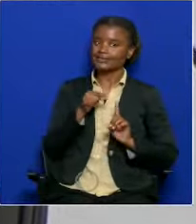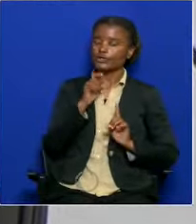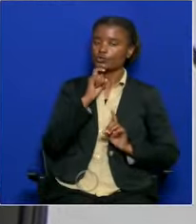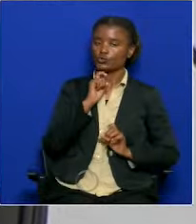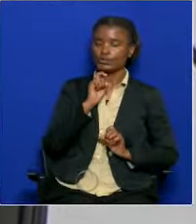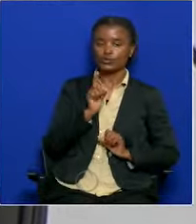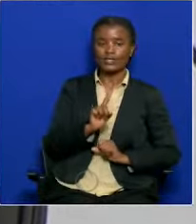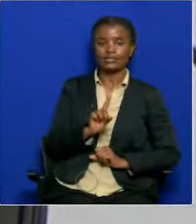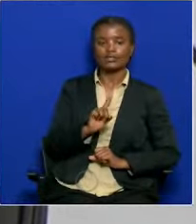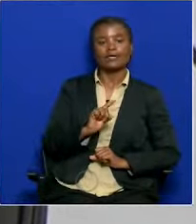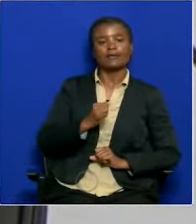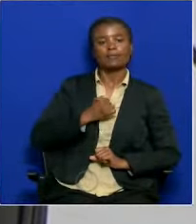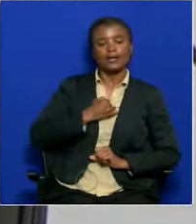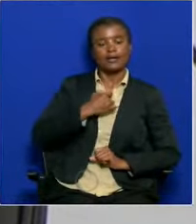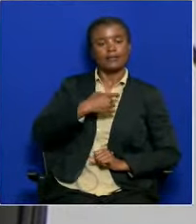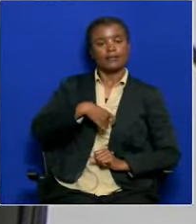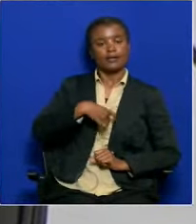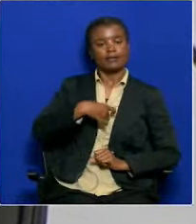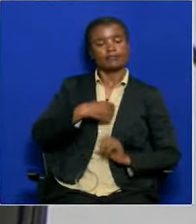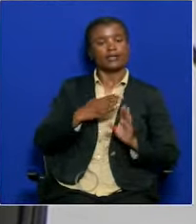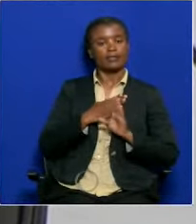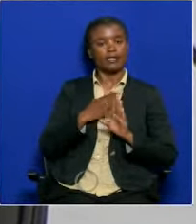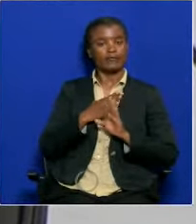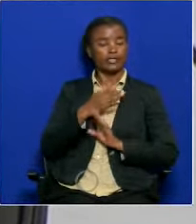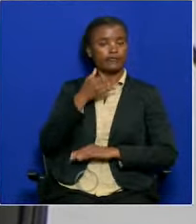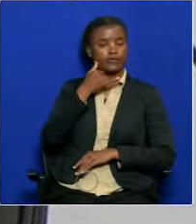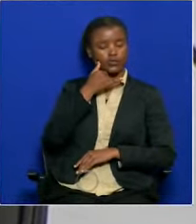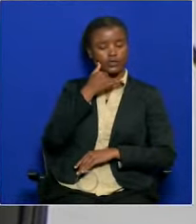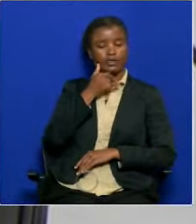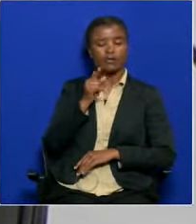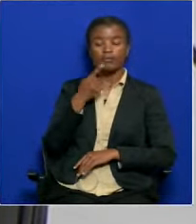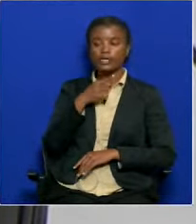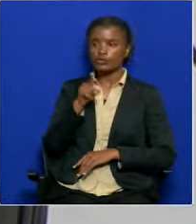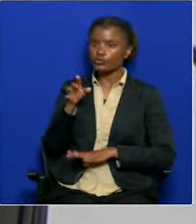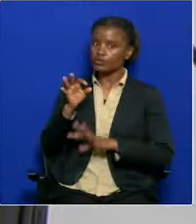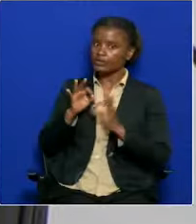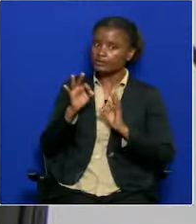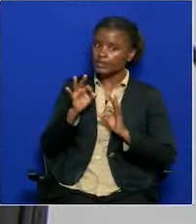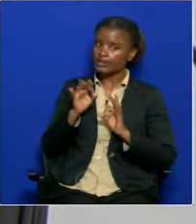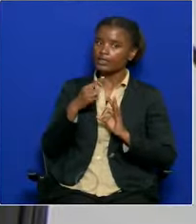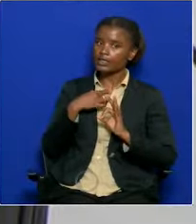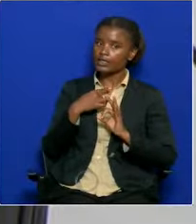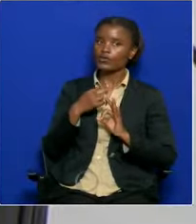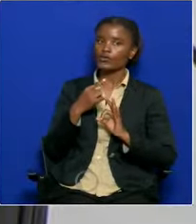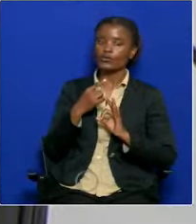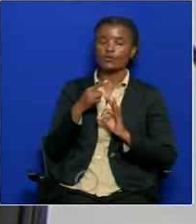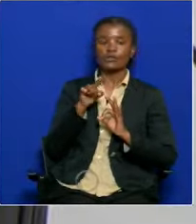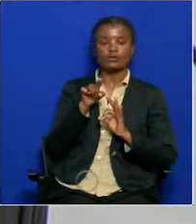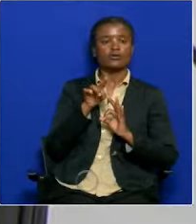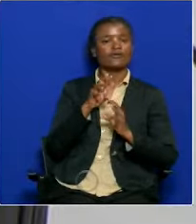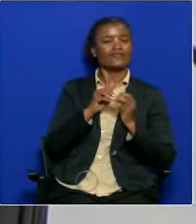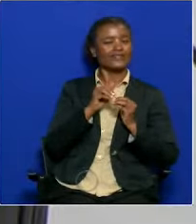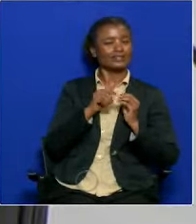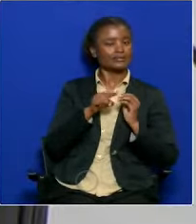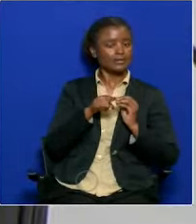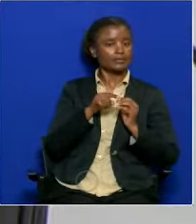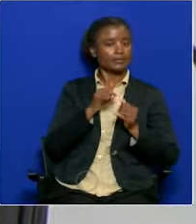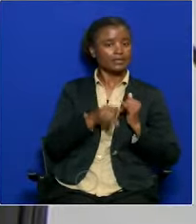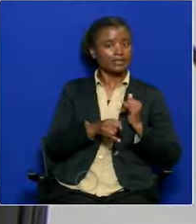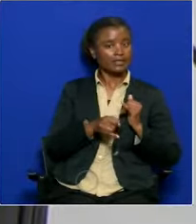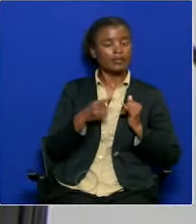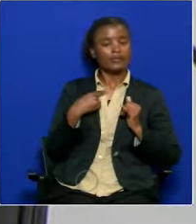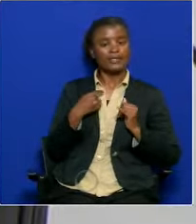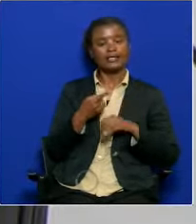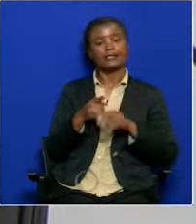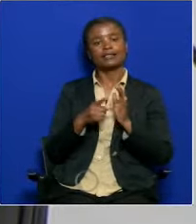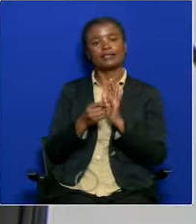corrected me that by the 20th of February, I bought another phone. I